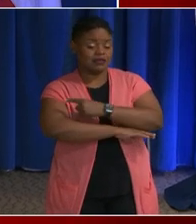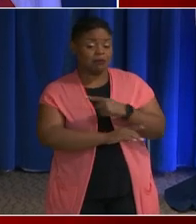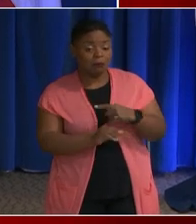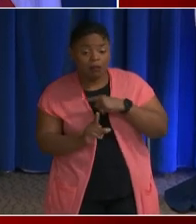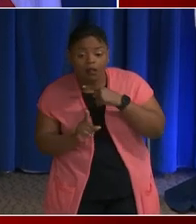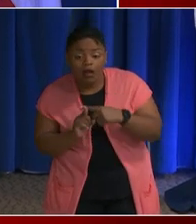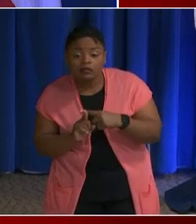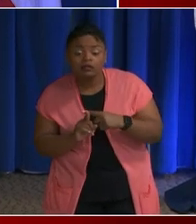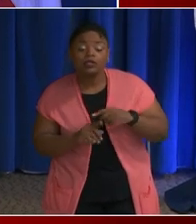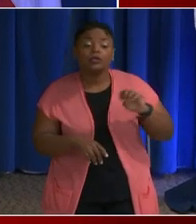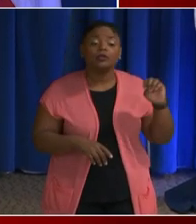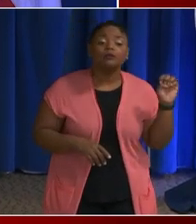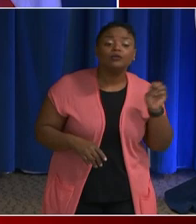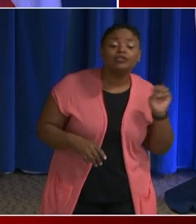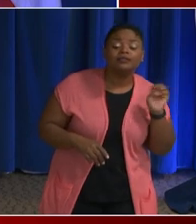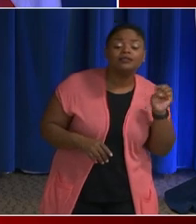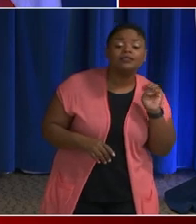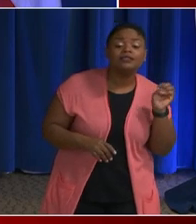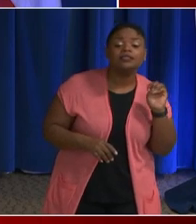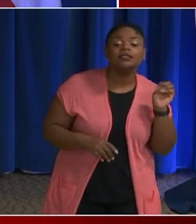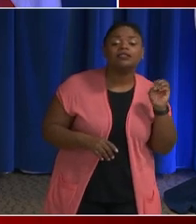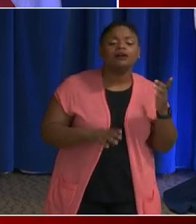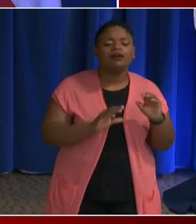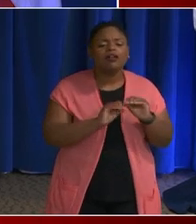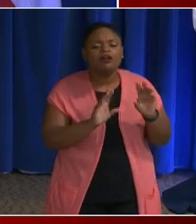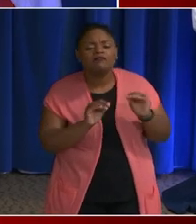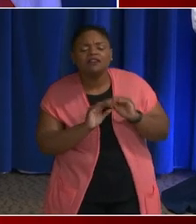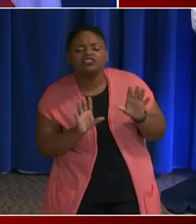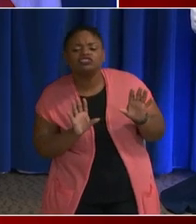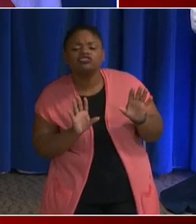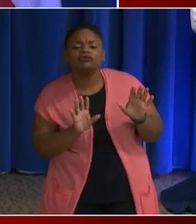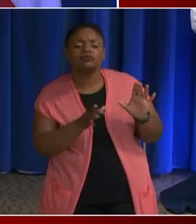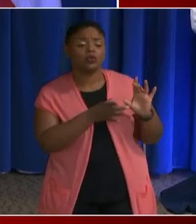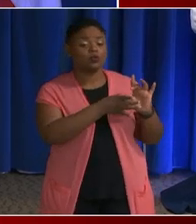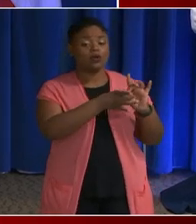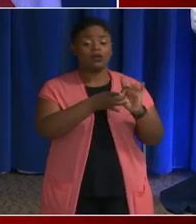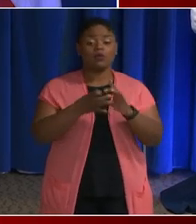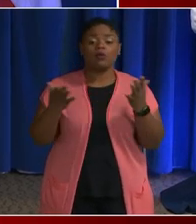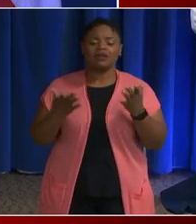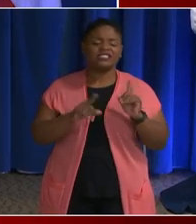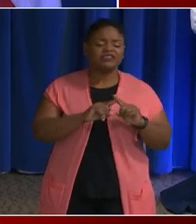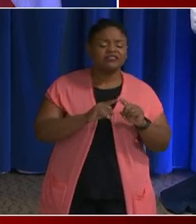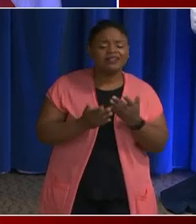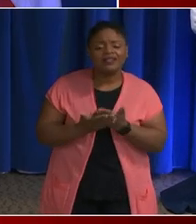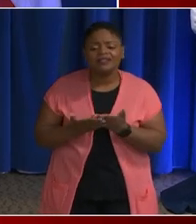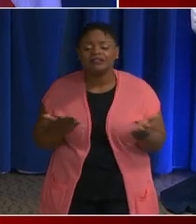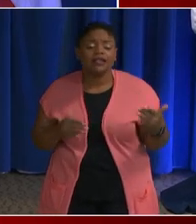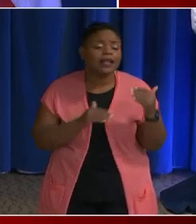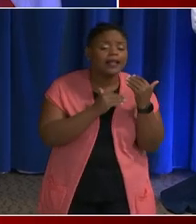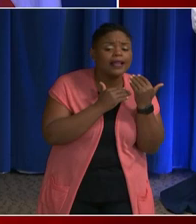additional clarifications with regard to some measures such as the limitations on